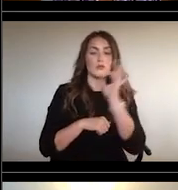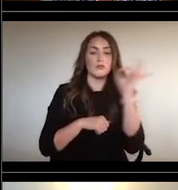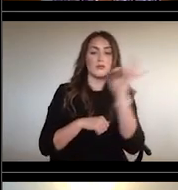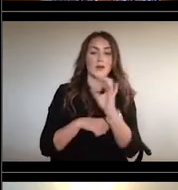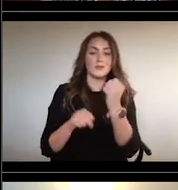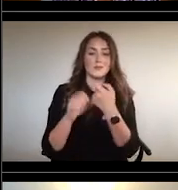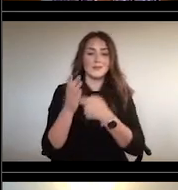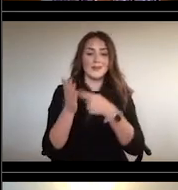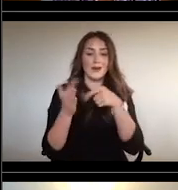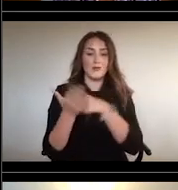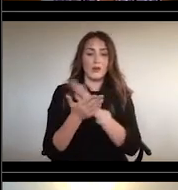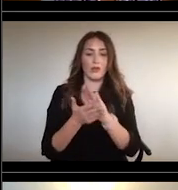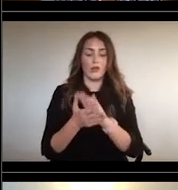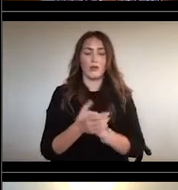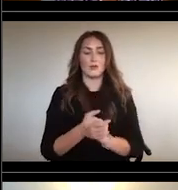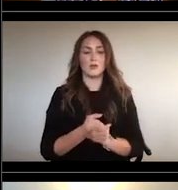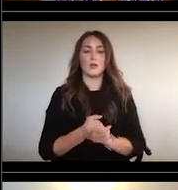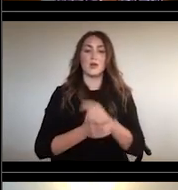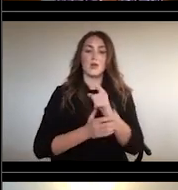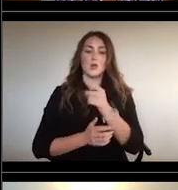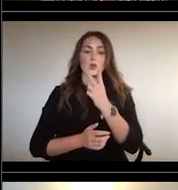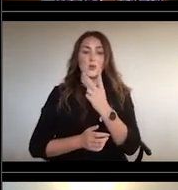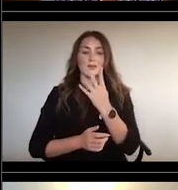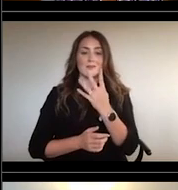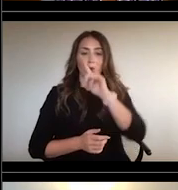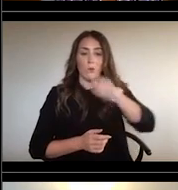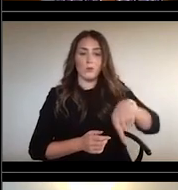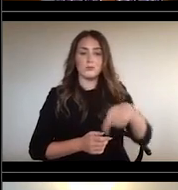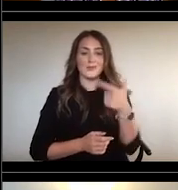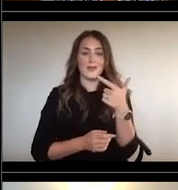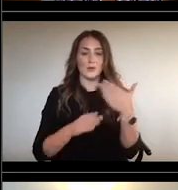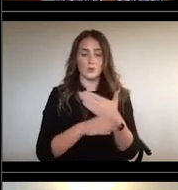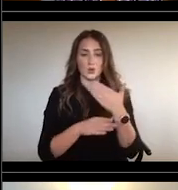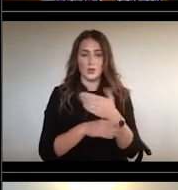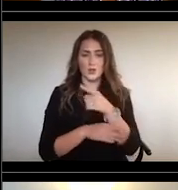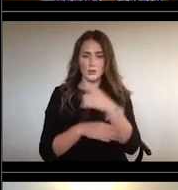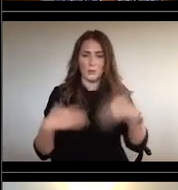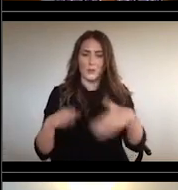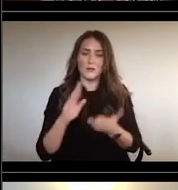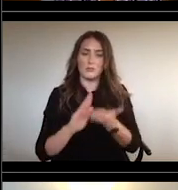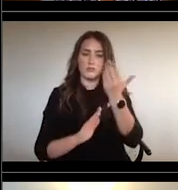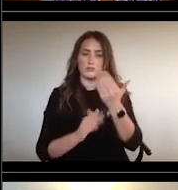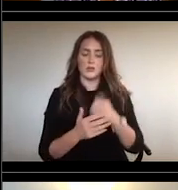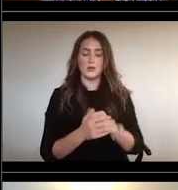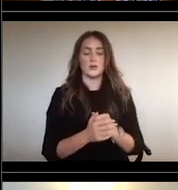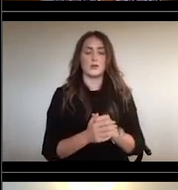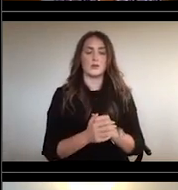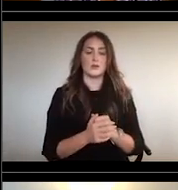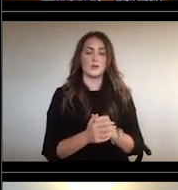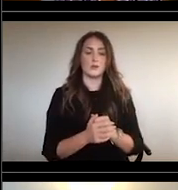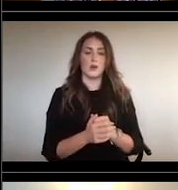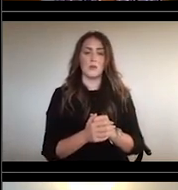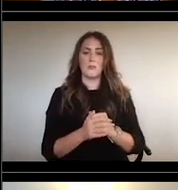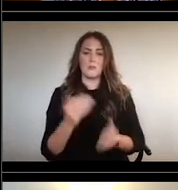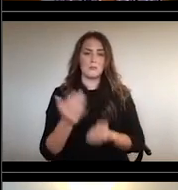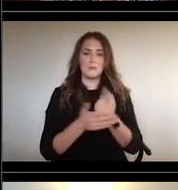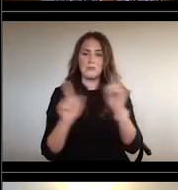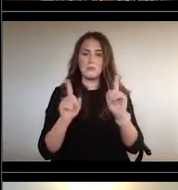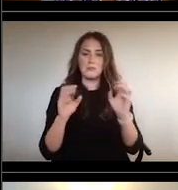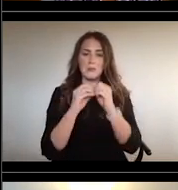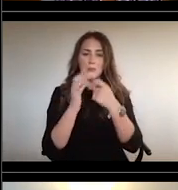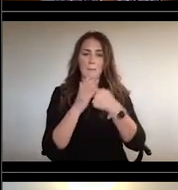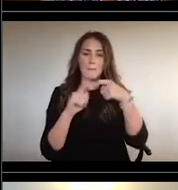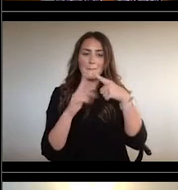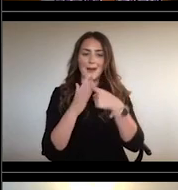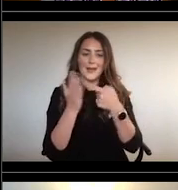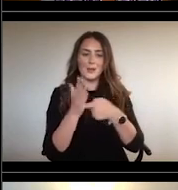you increased 24/7 working, and what specifically is planned, if anything, around Baker Street?